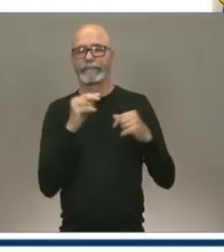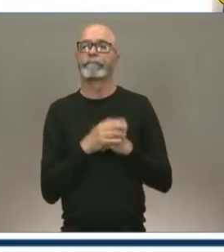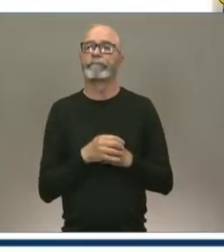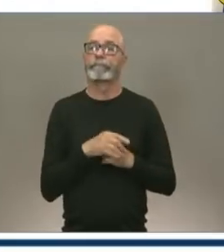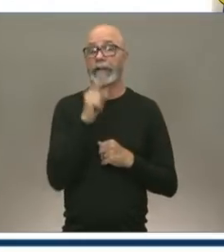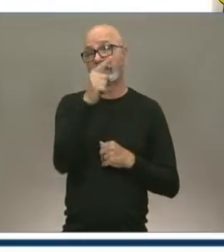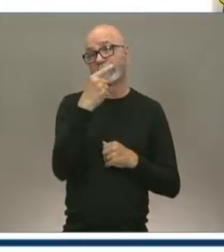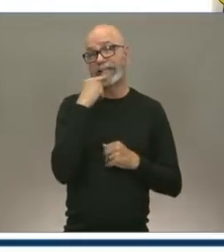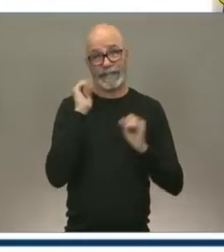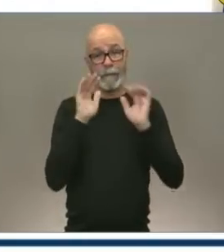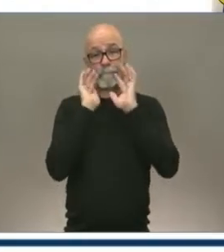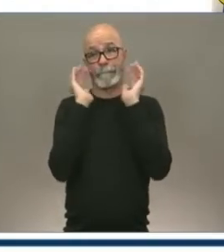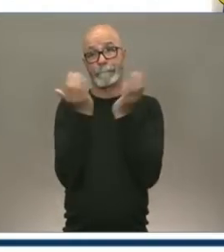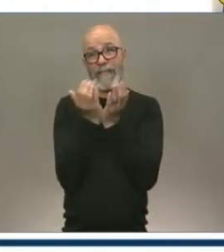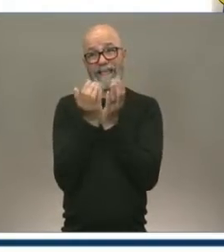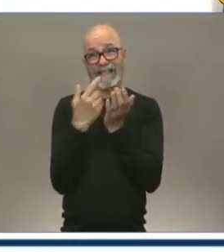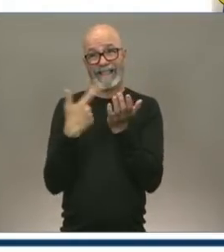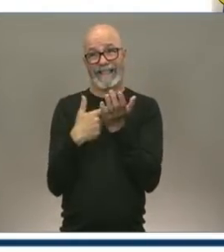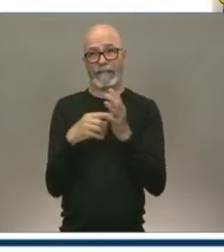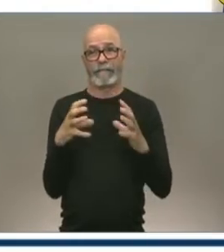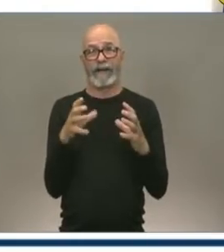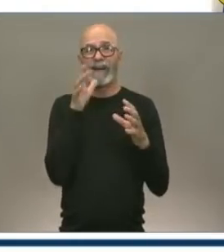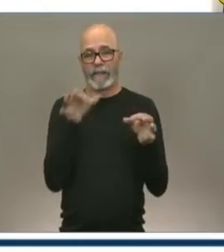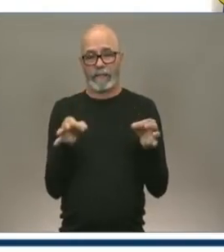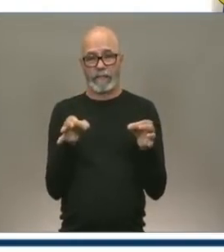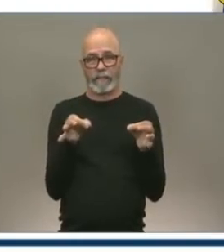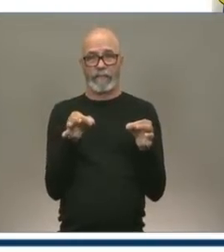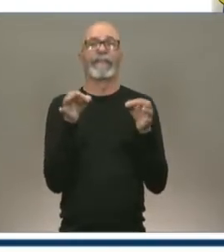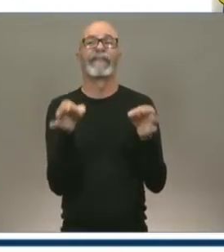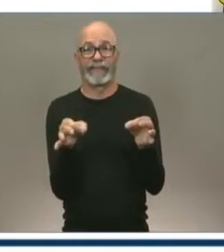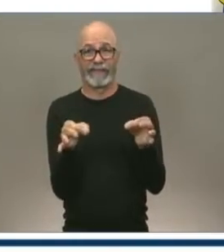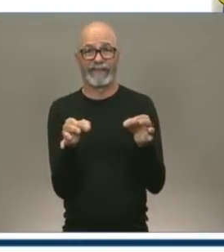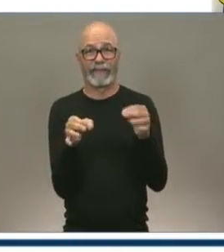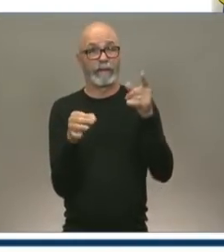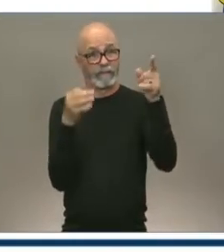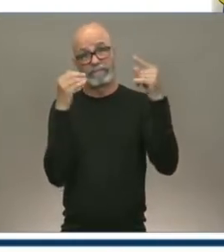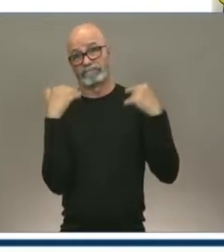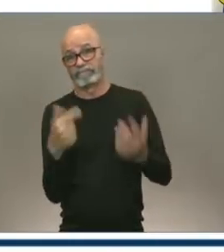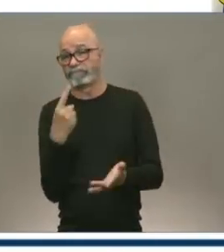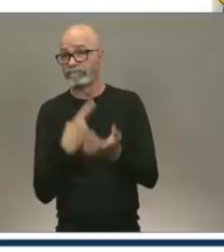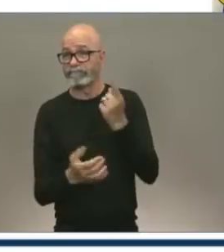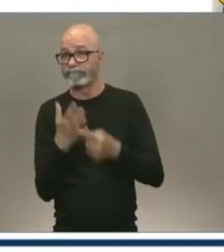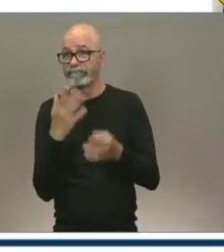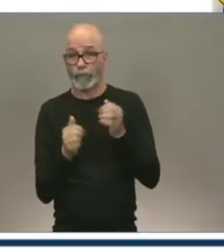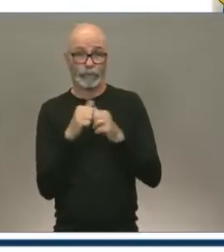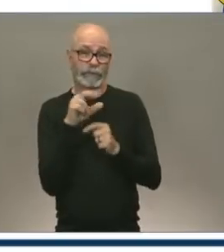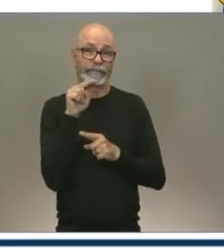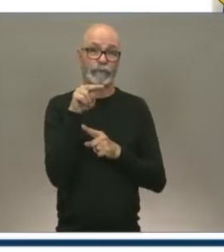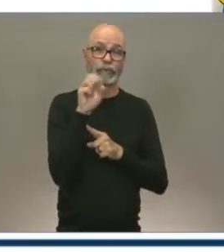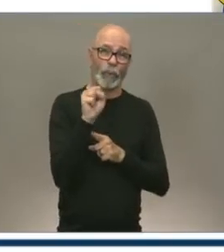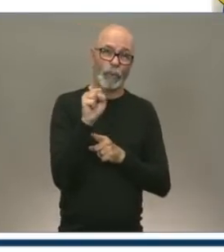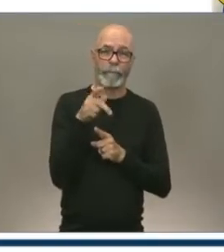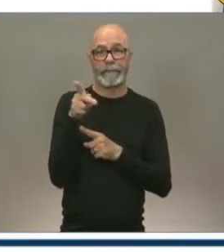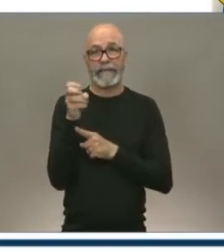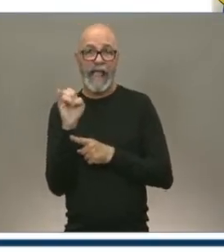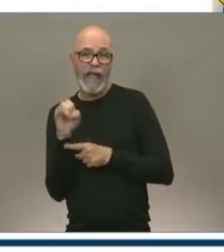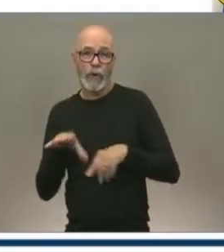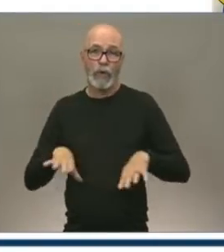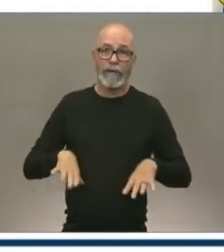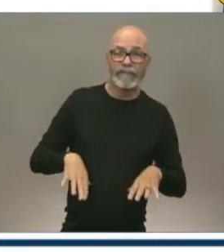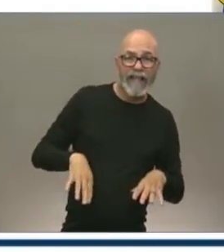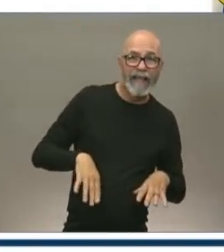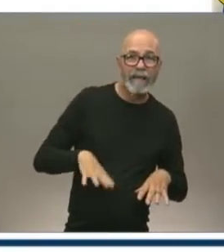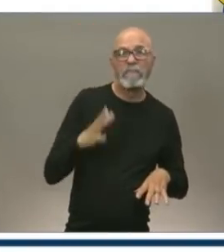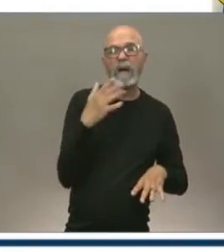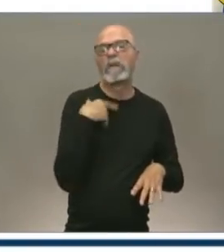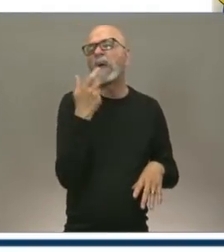being pushed back, I'm just wondering if there are any discussions specifically between Nova Scotia, PEI, and Newfoundland about doing kind of a smaller bubble